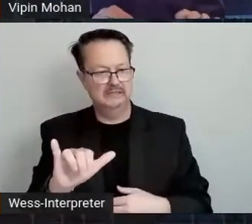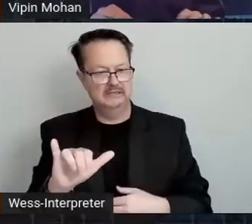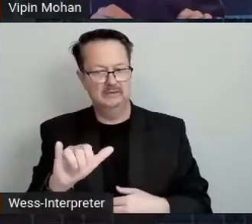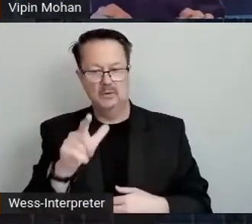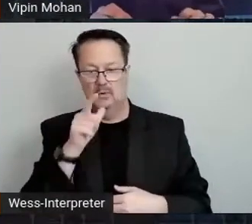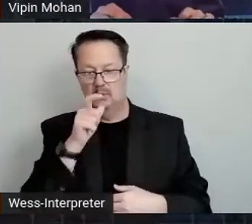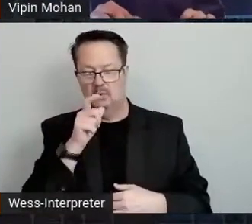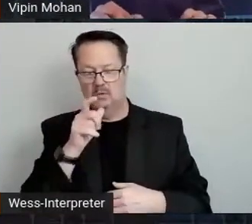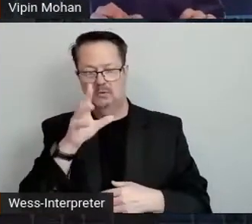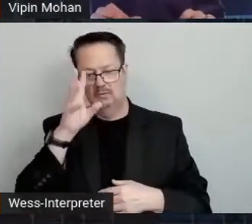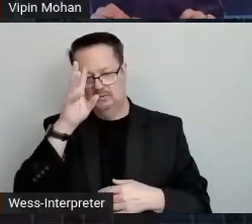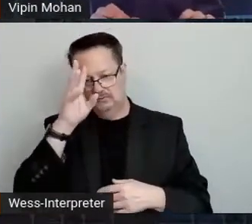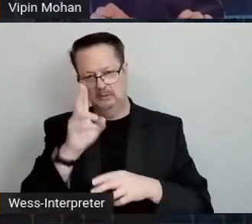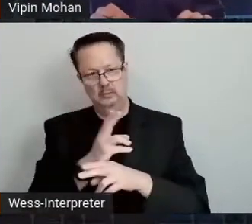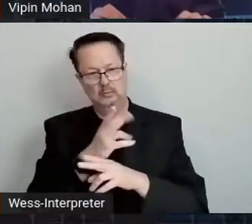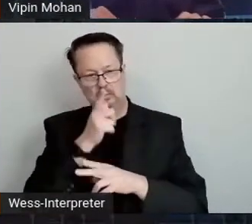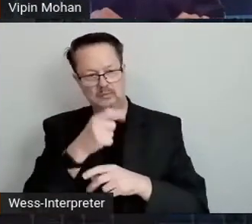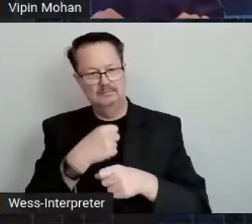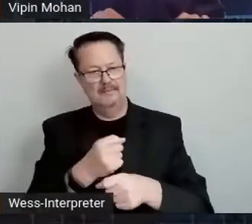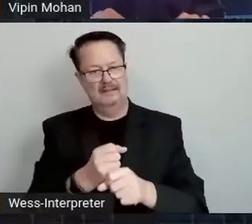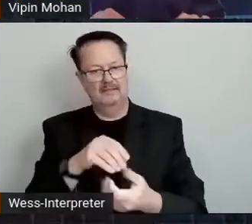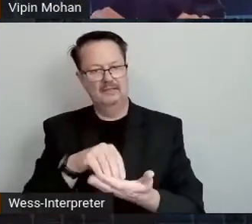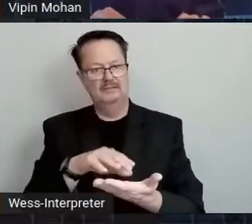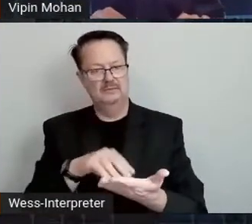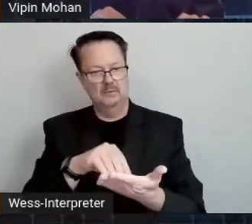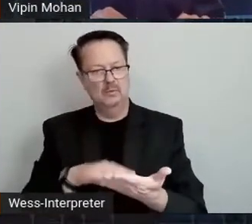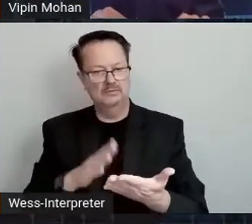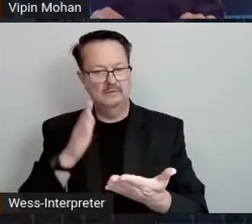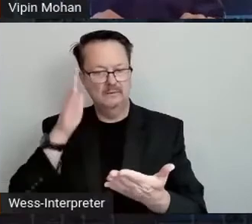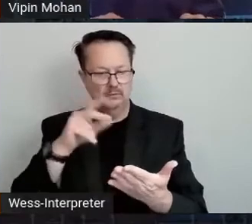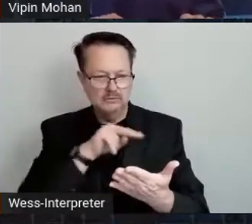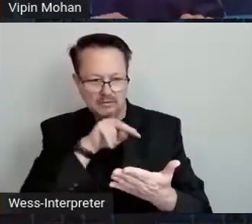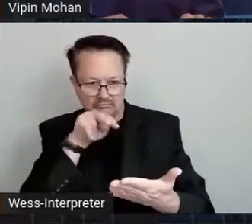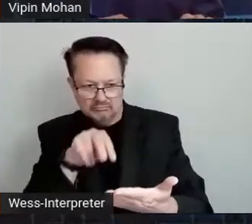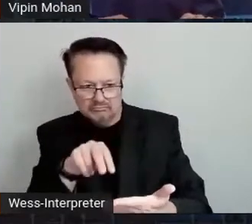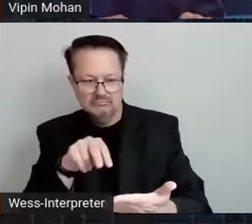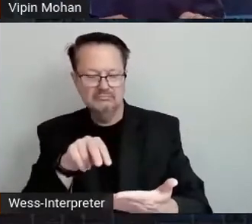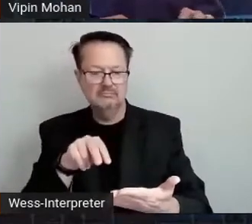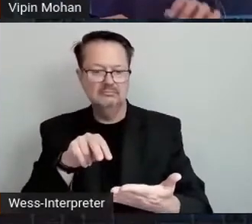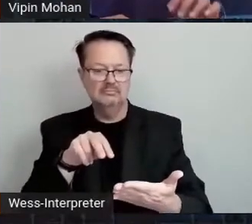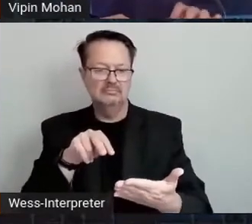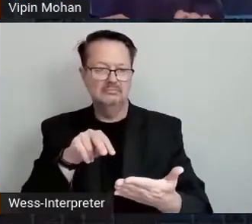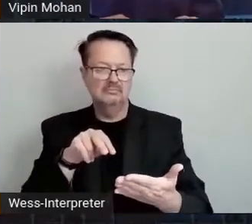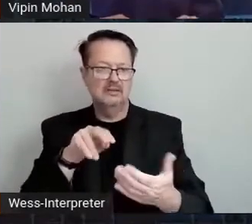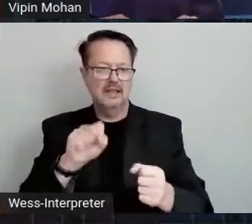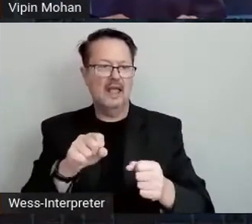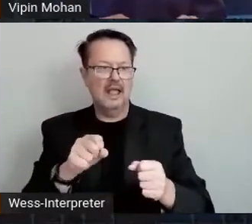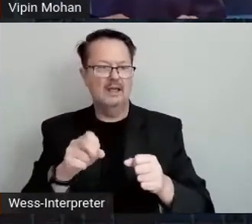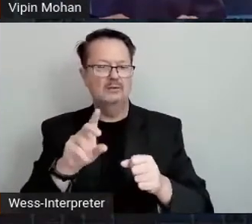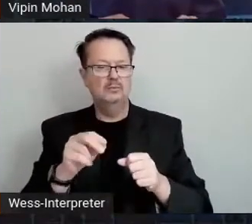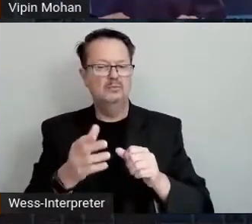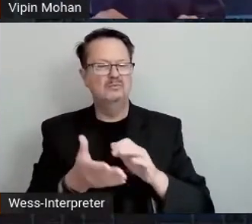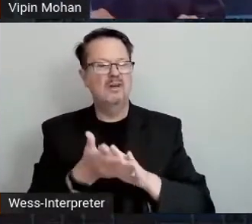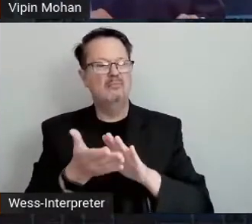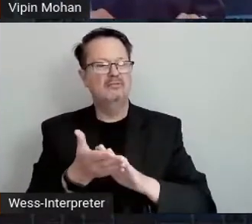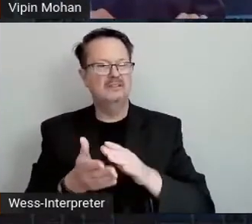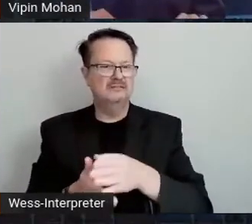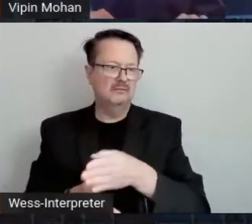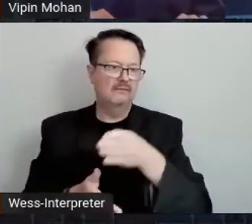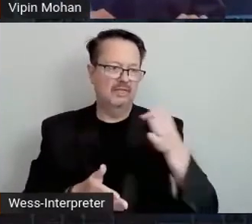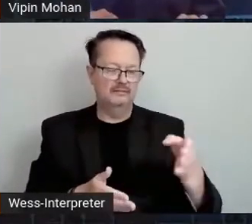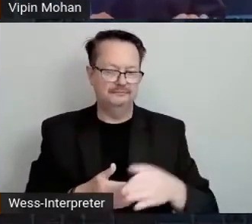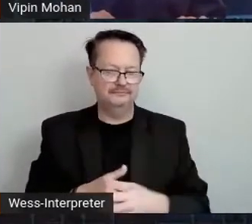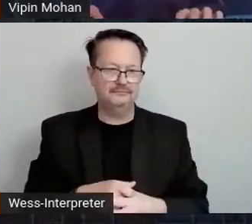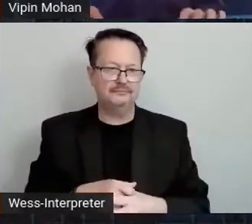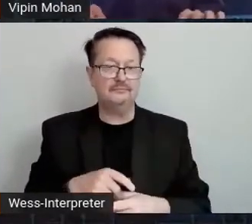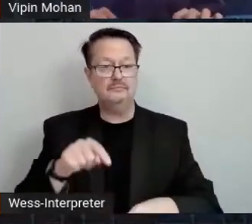creating these nodes can, in the future SSH and do some operations over there.